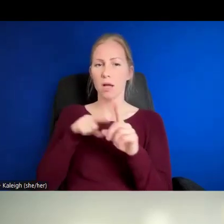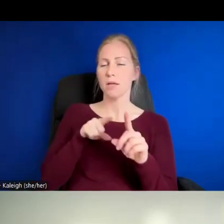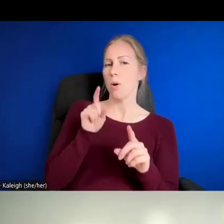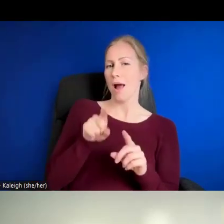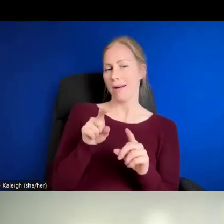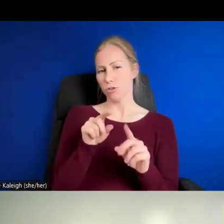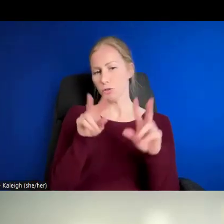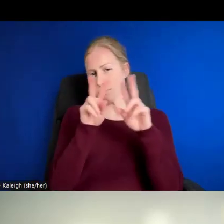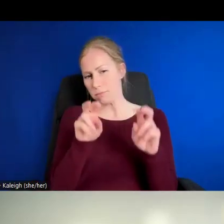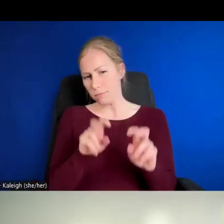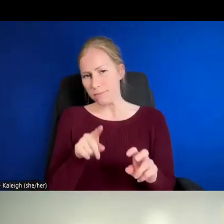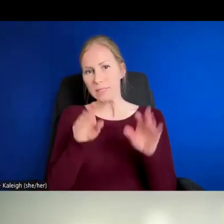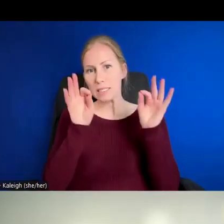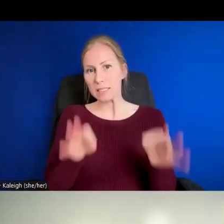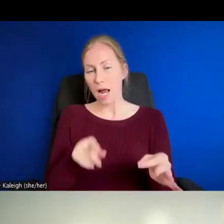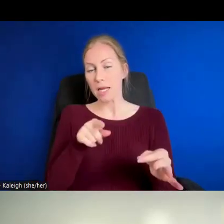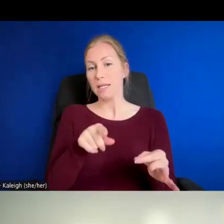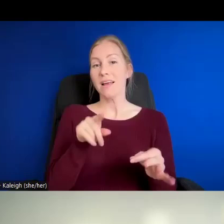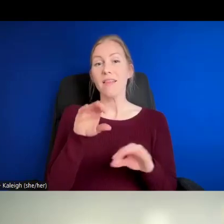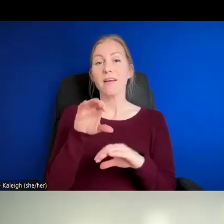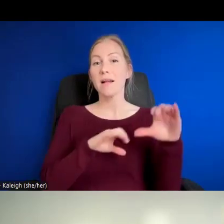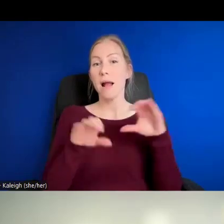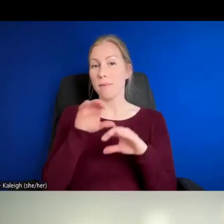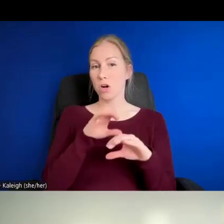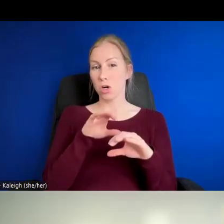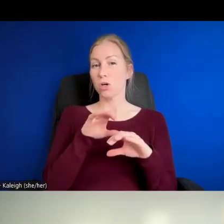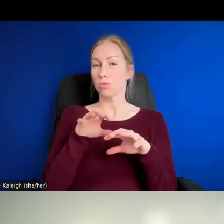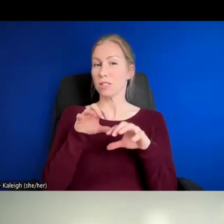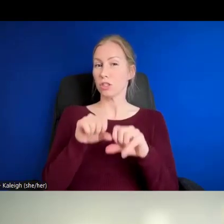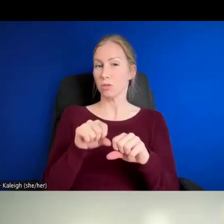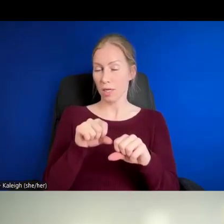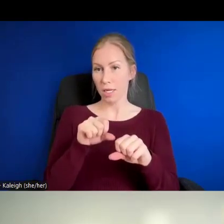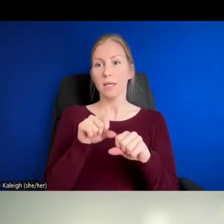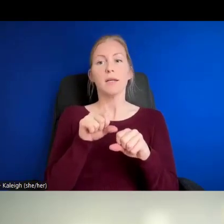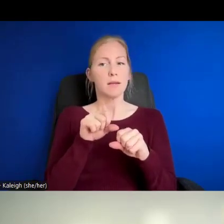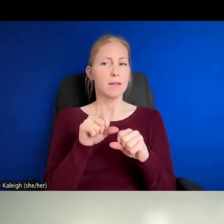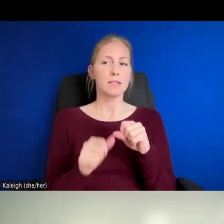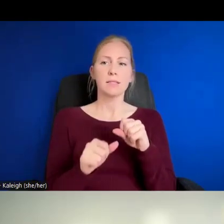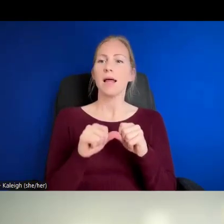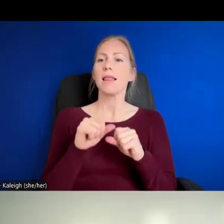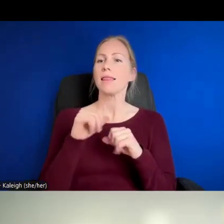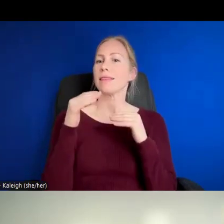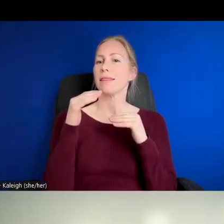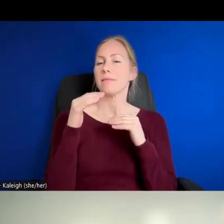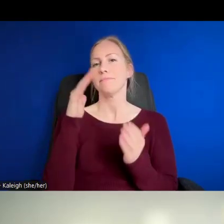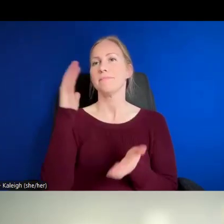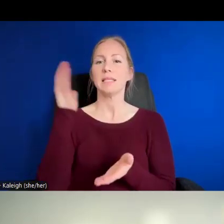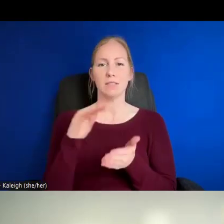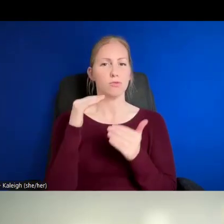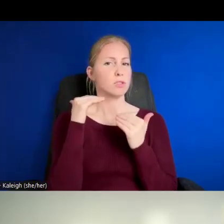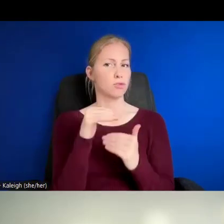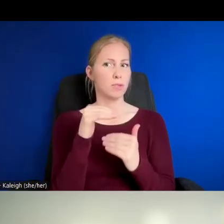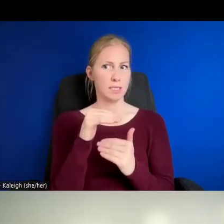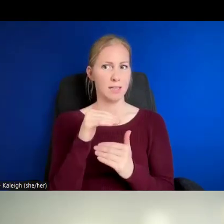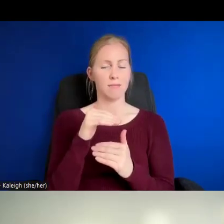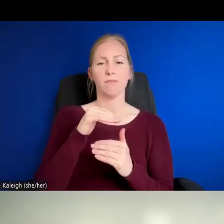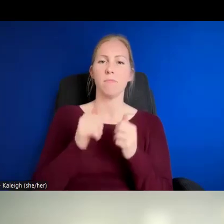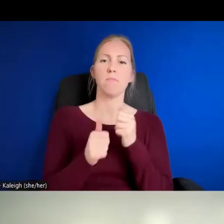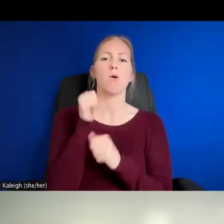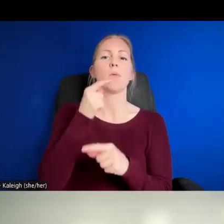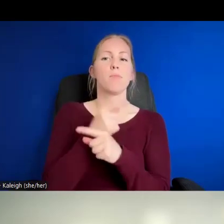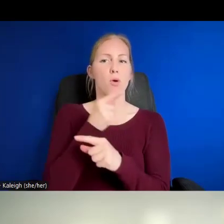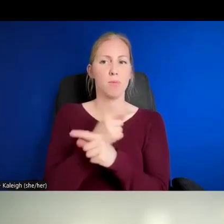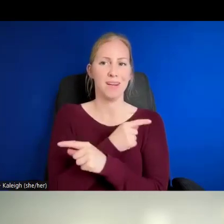chemical restraint is the least restrictive, most appropriate alternative available. This means